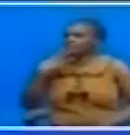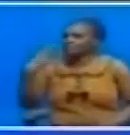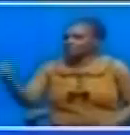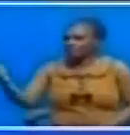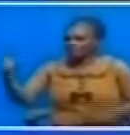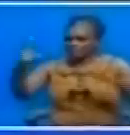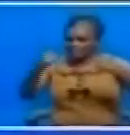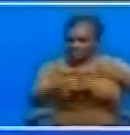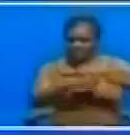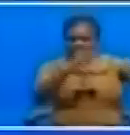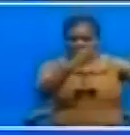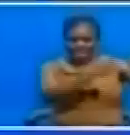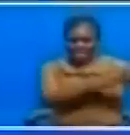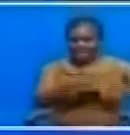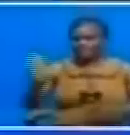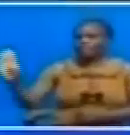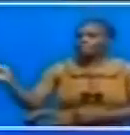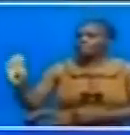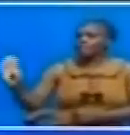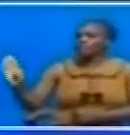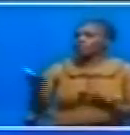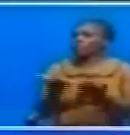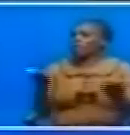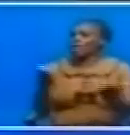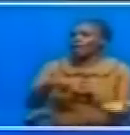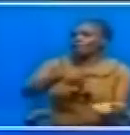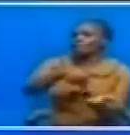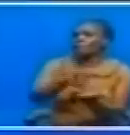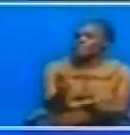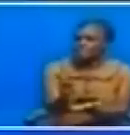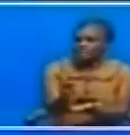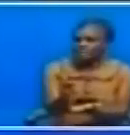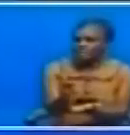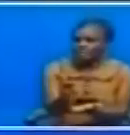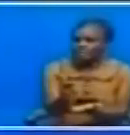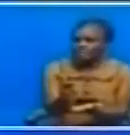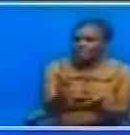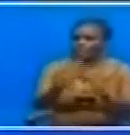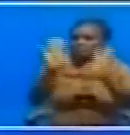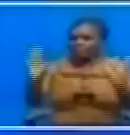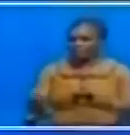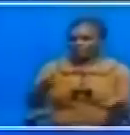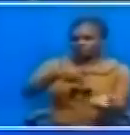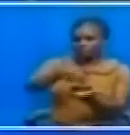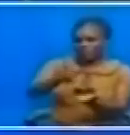568 billion went to pay our wages,